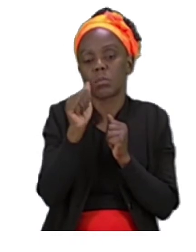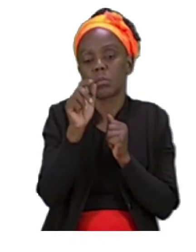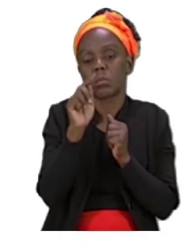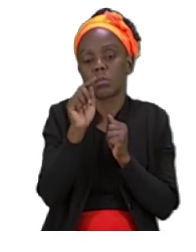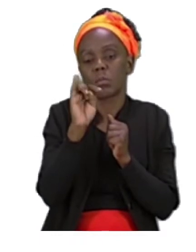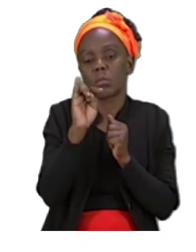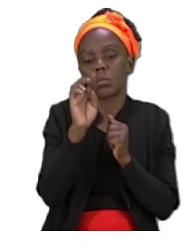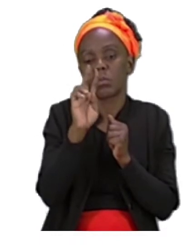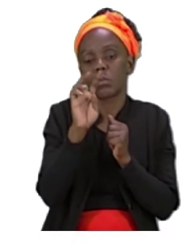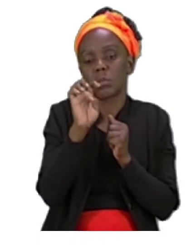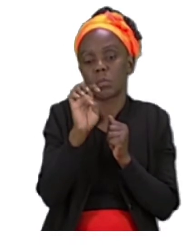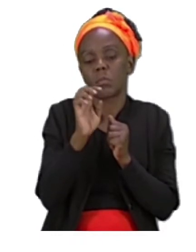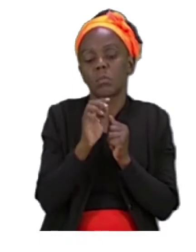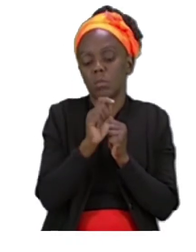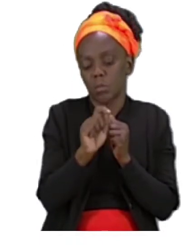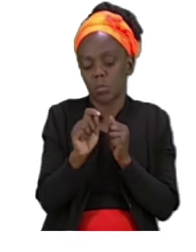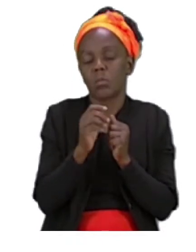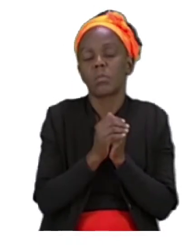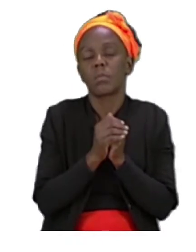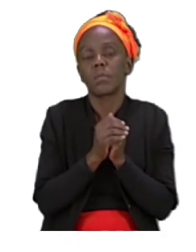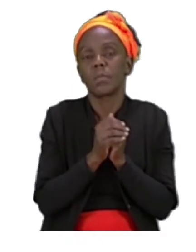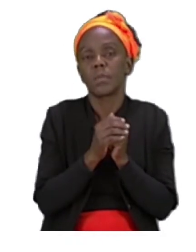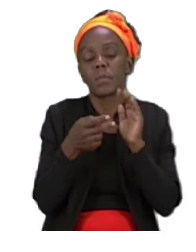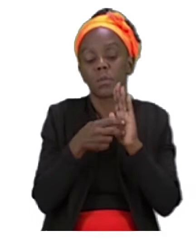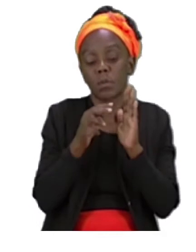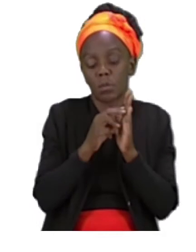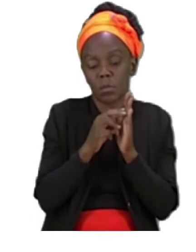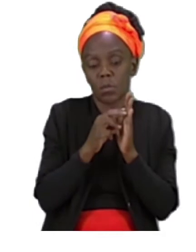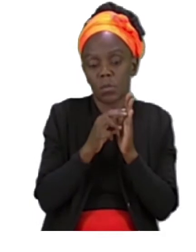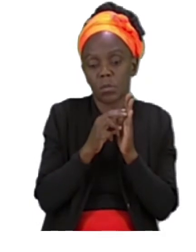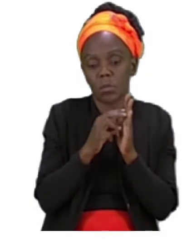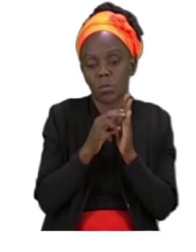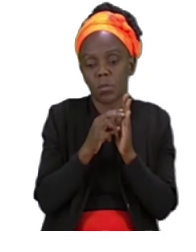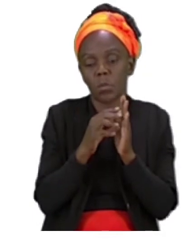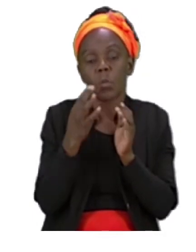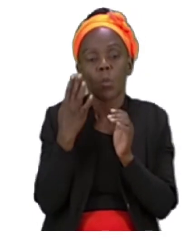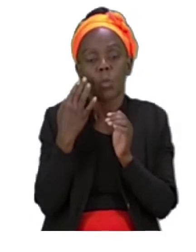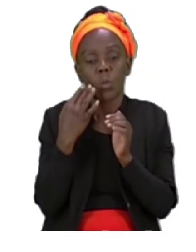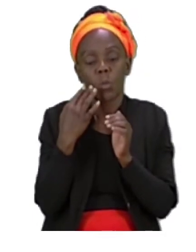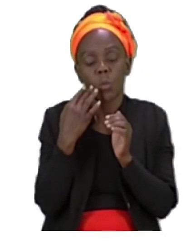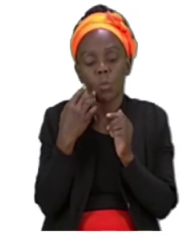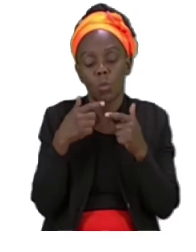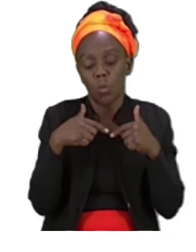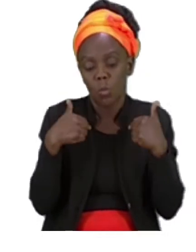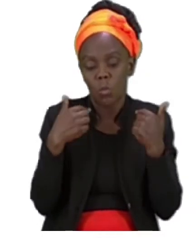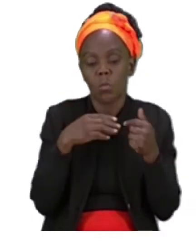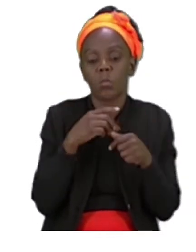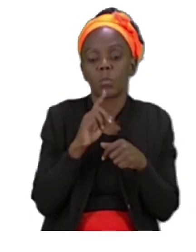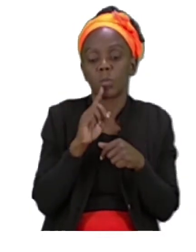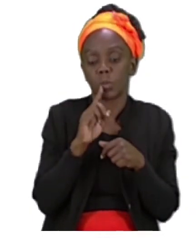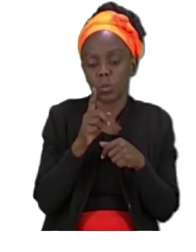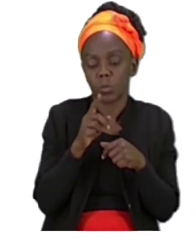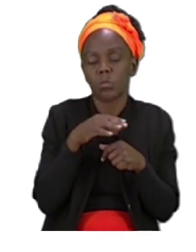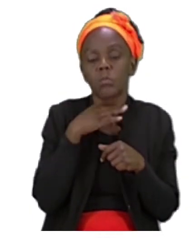a story, not just by making sentences, but sentences that link up